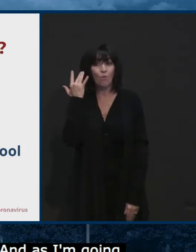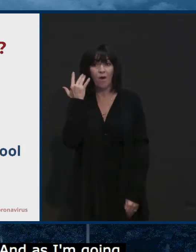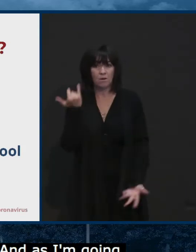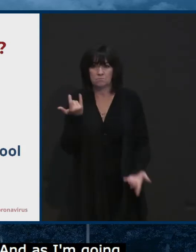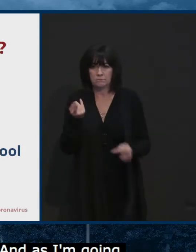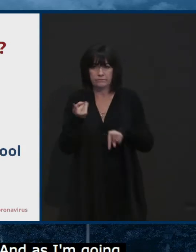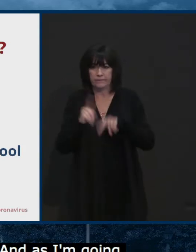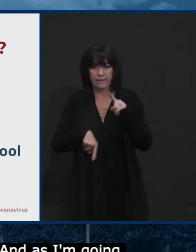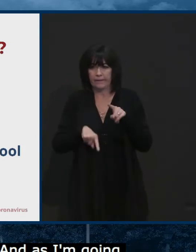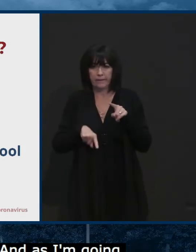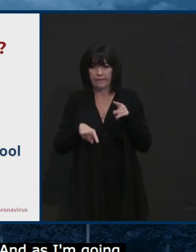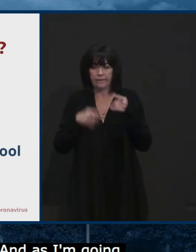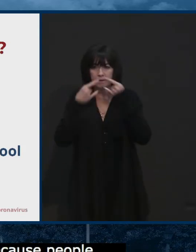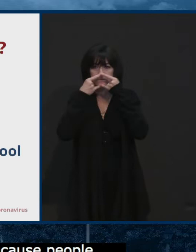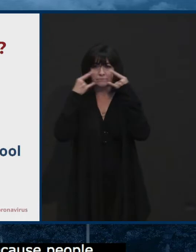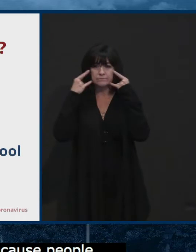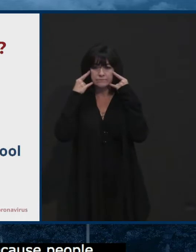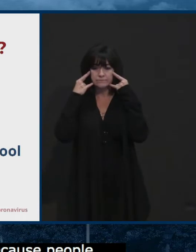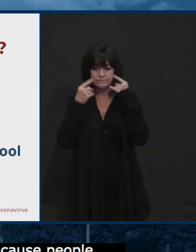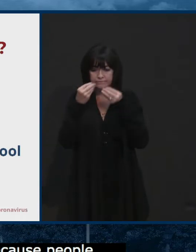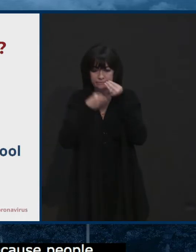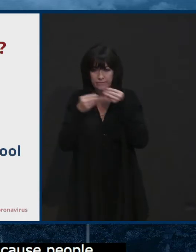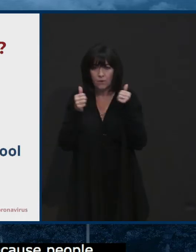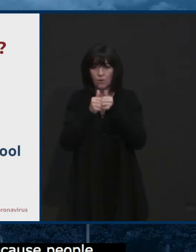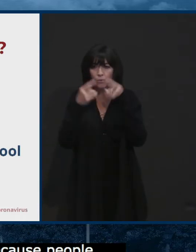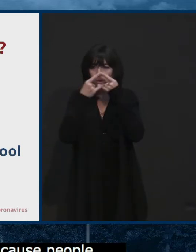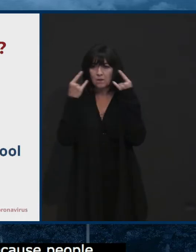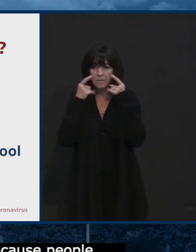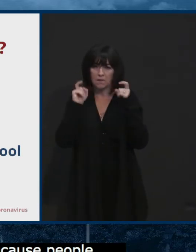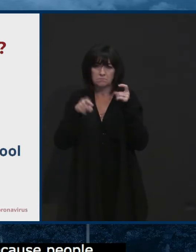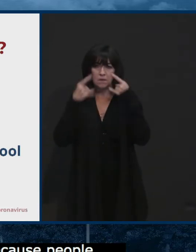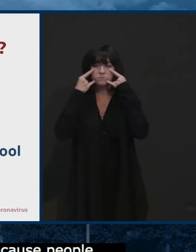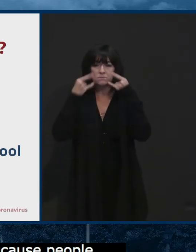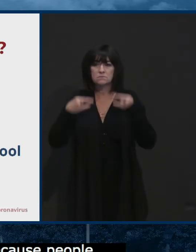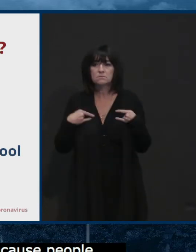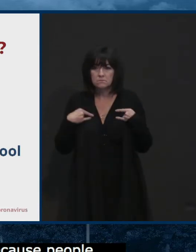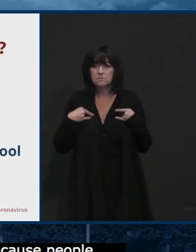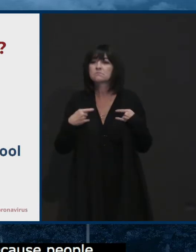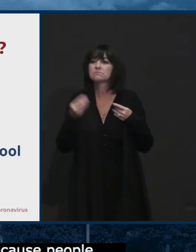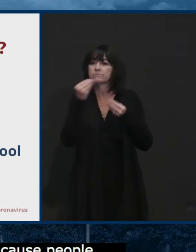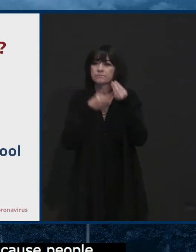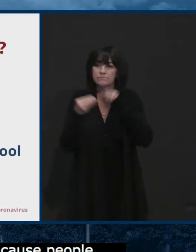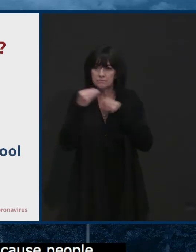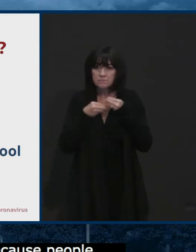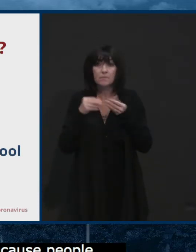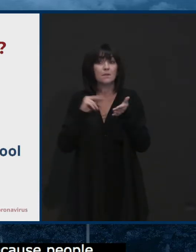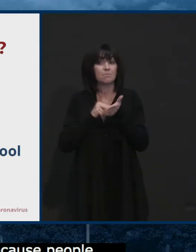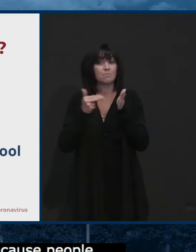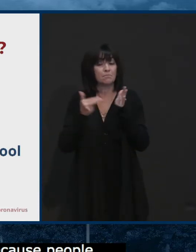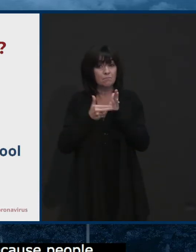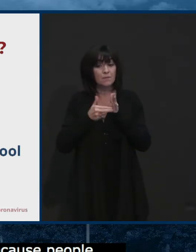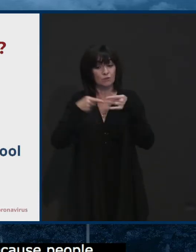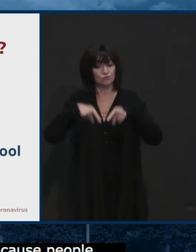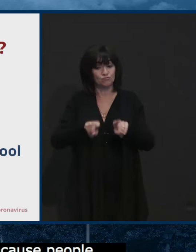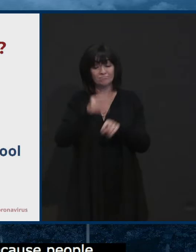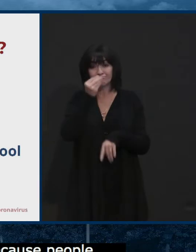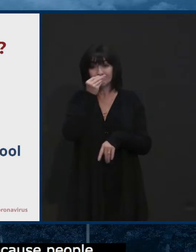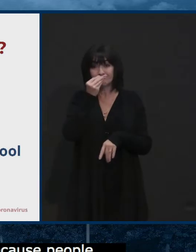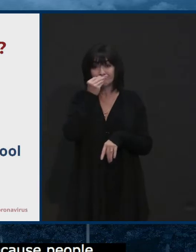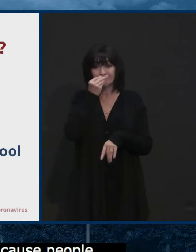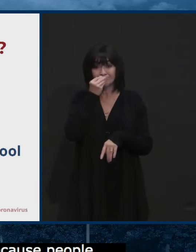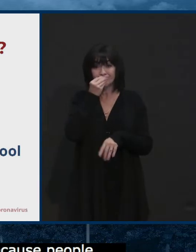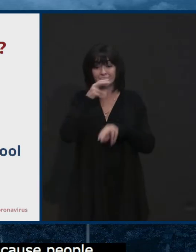eat with a mask on. I don't know that we ever will. So you have to be able to social distance when eating.